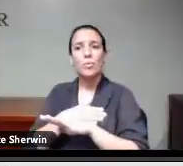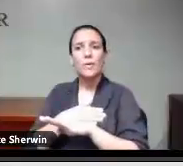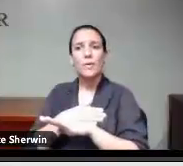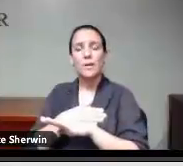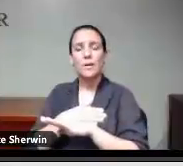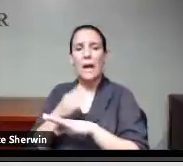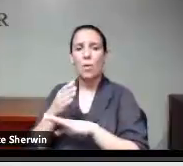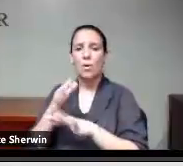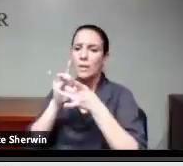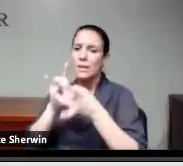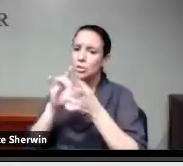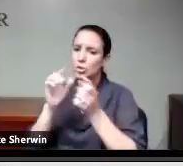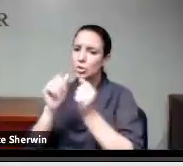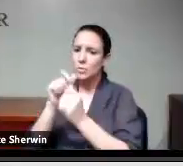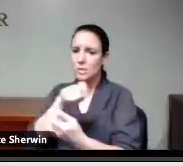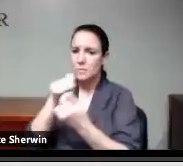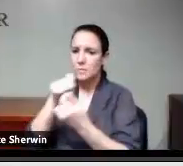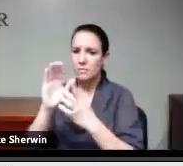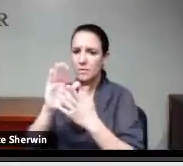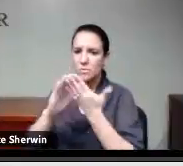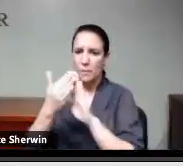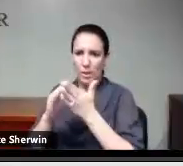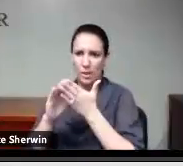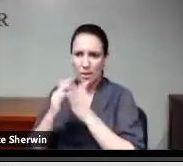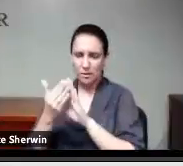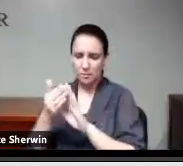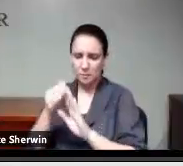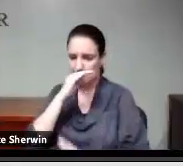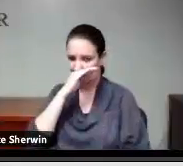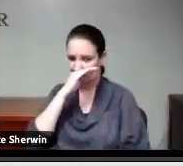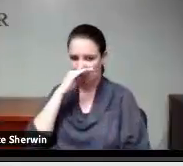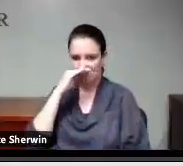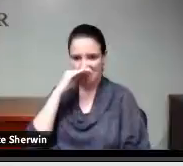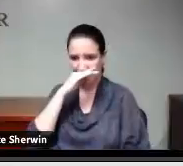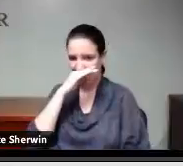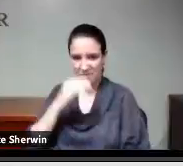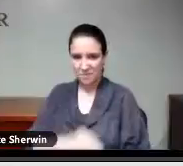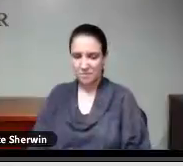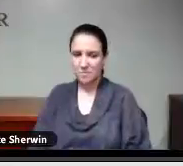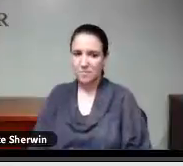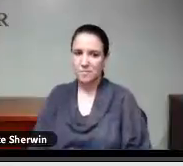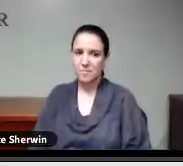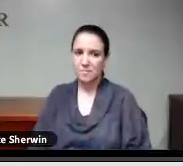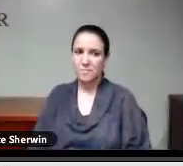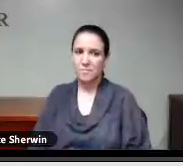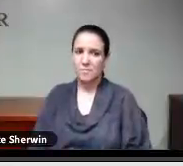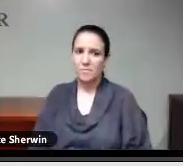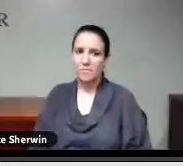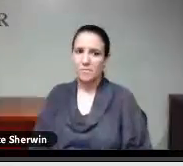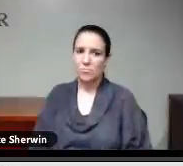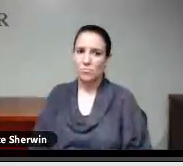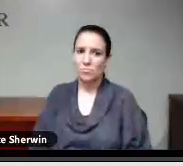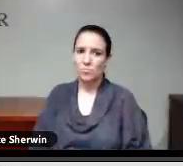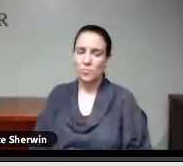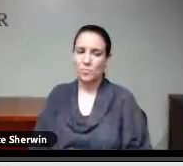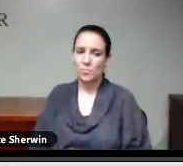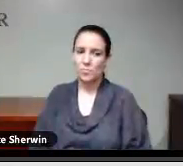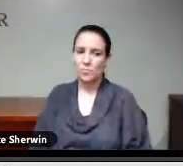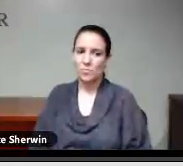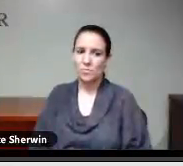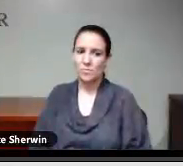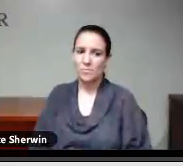community, for example. So one of the success criteria is through this process of developing a particular